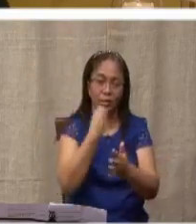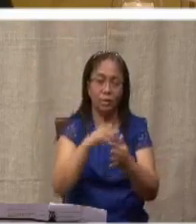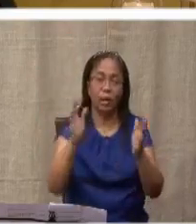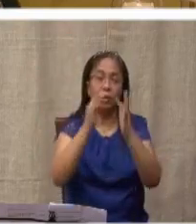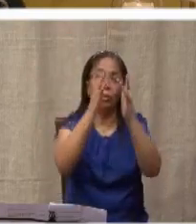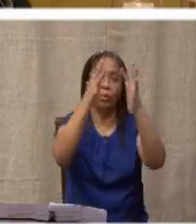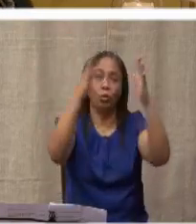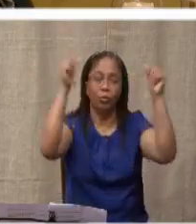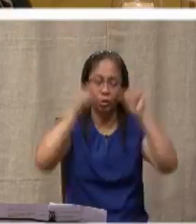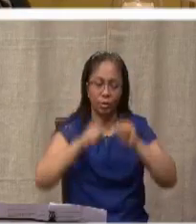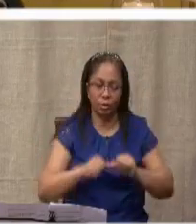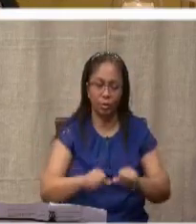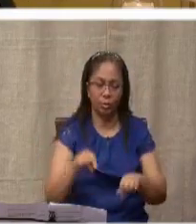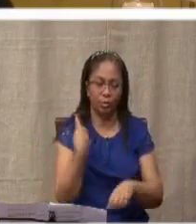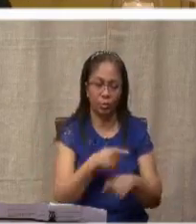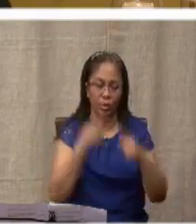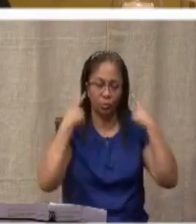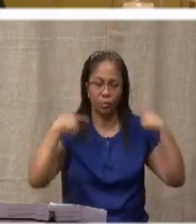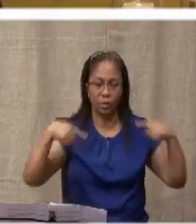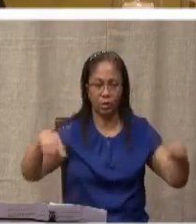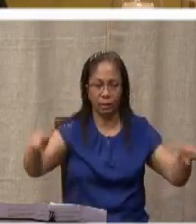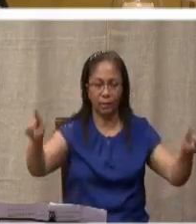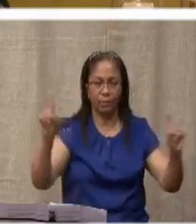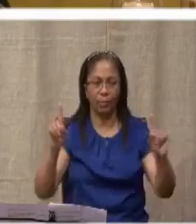glory as without end we